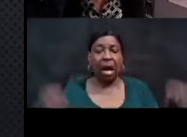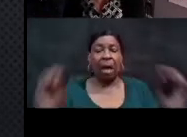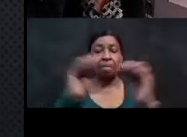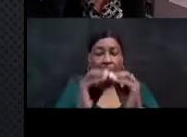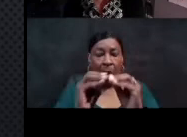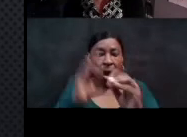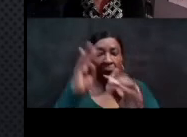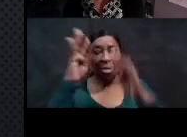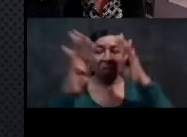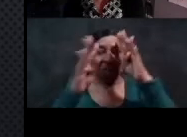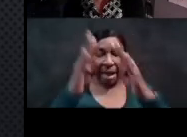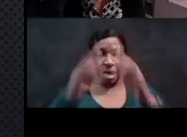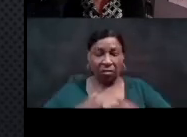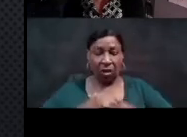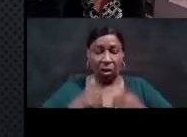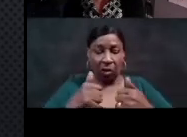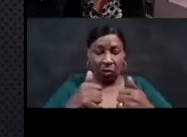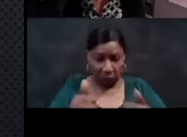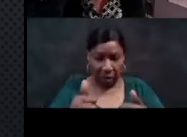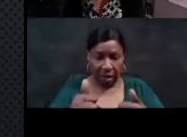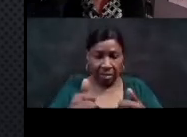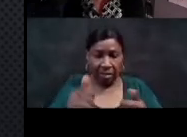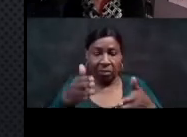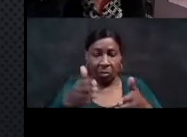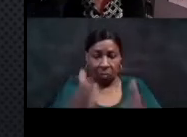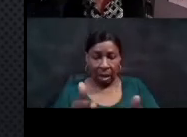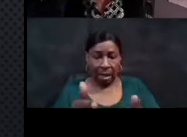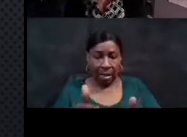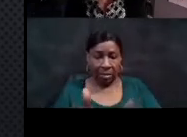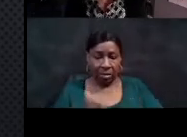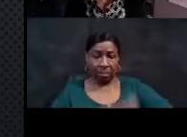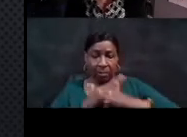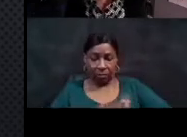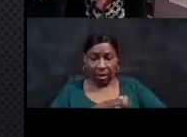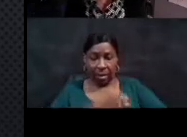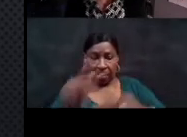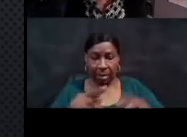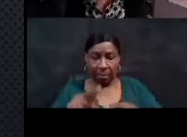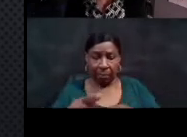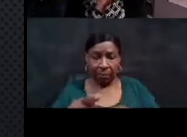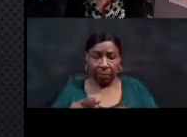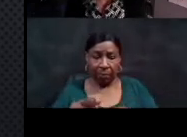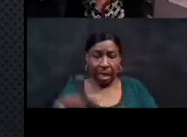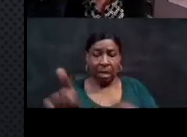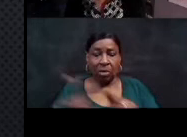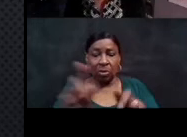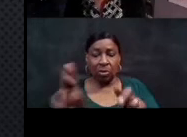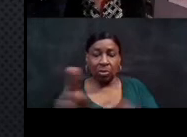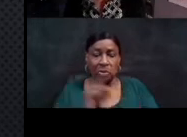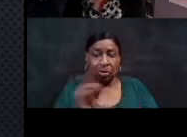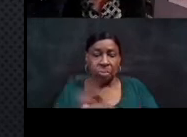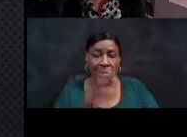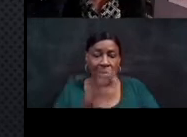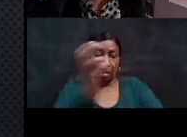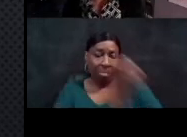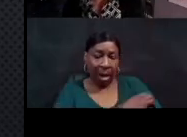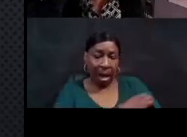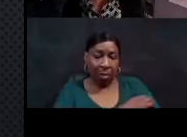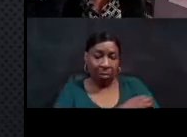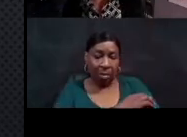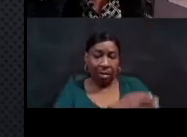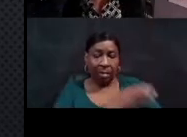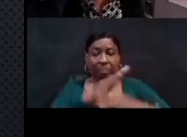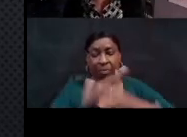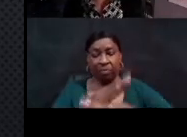creative, aggressive forms of exclusion, using things like the power of excision to declare Australia